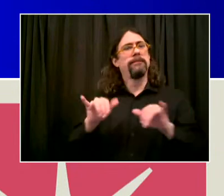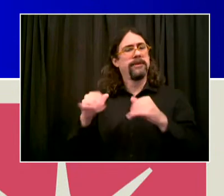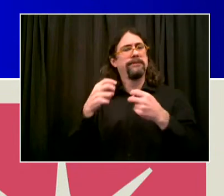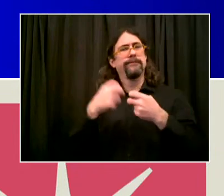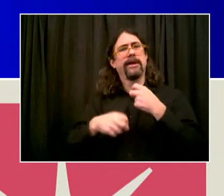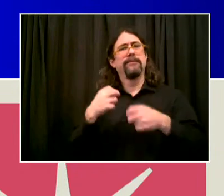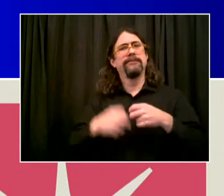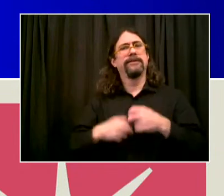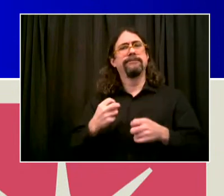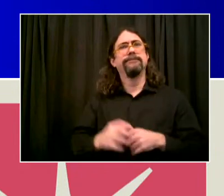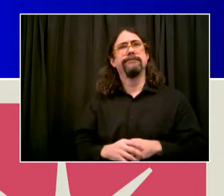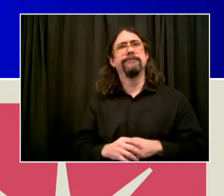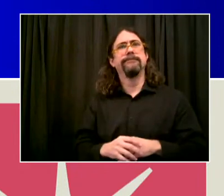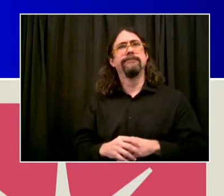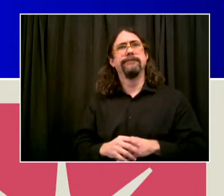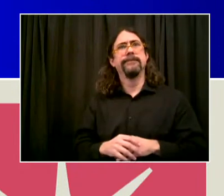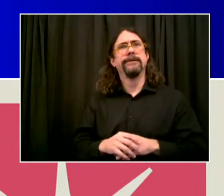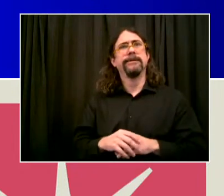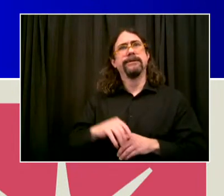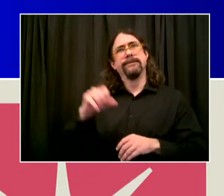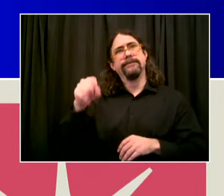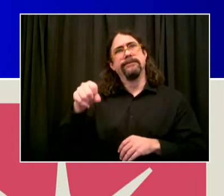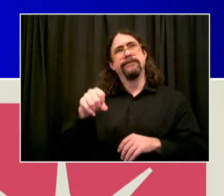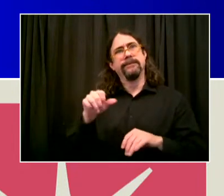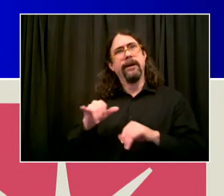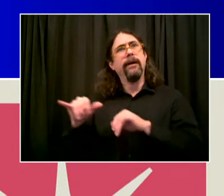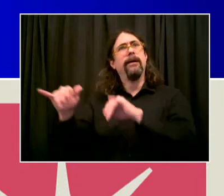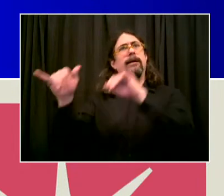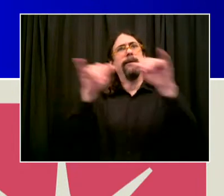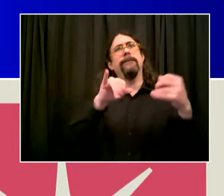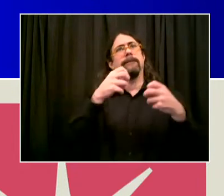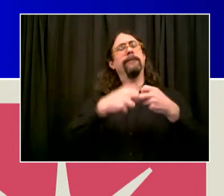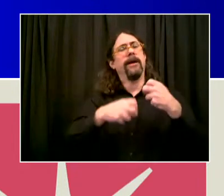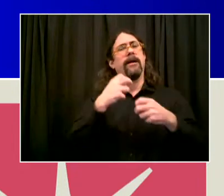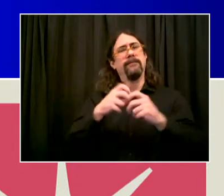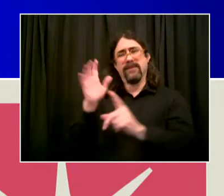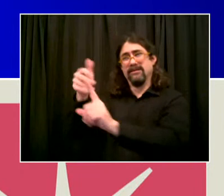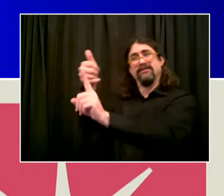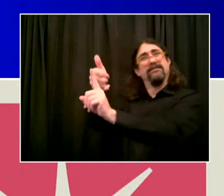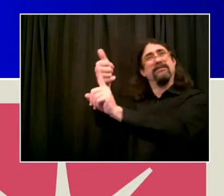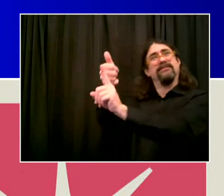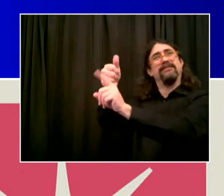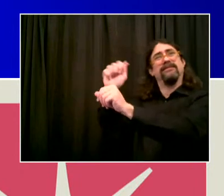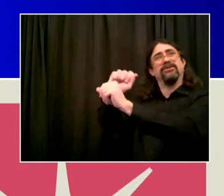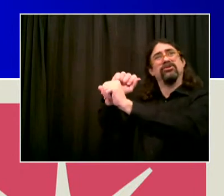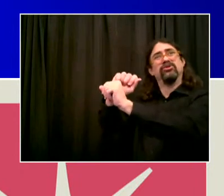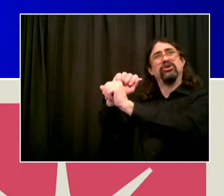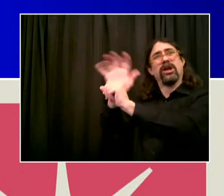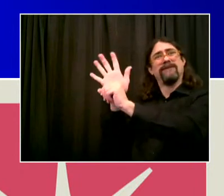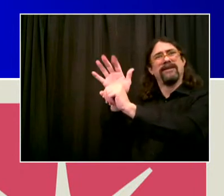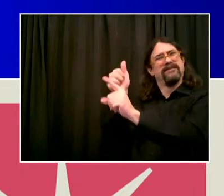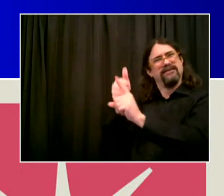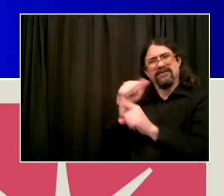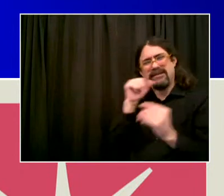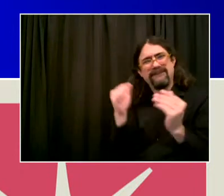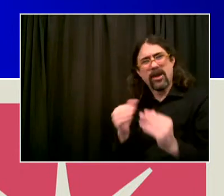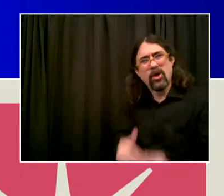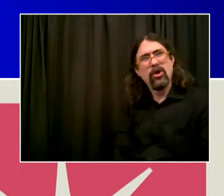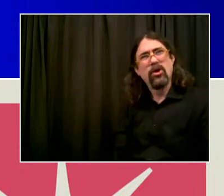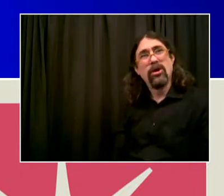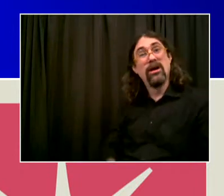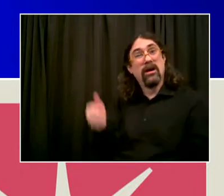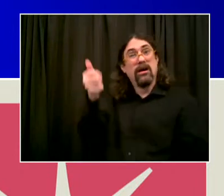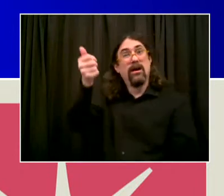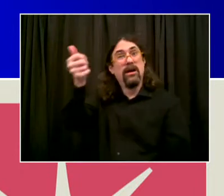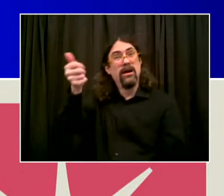It does discriminate. It goes even harder, in effect, at the places that have suffered the most historically and where there's the greatest